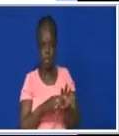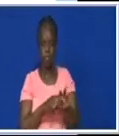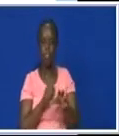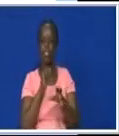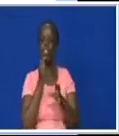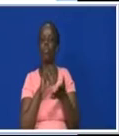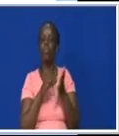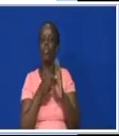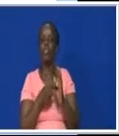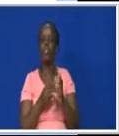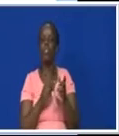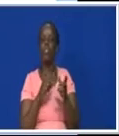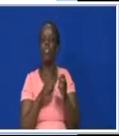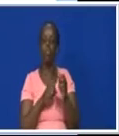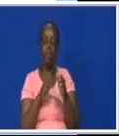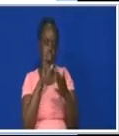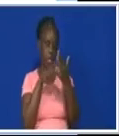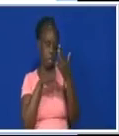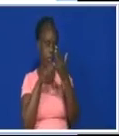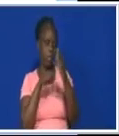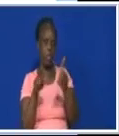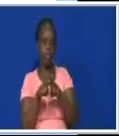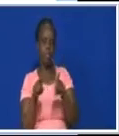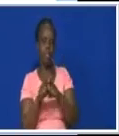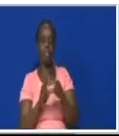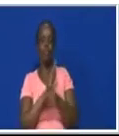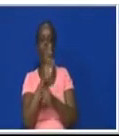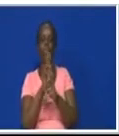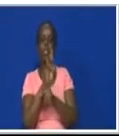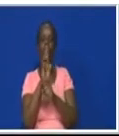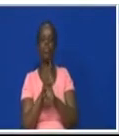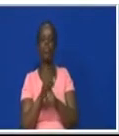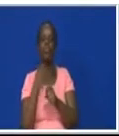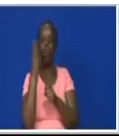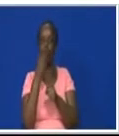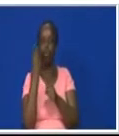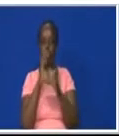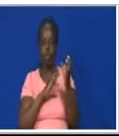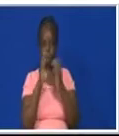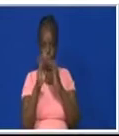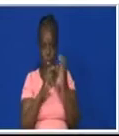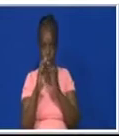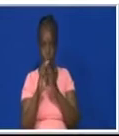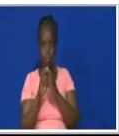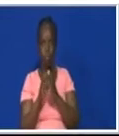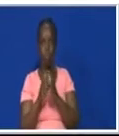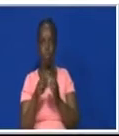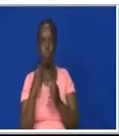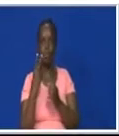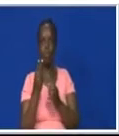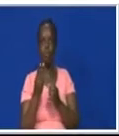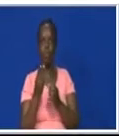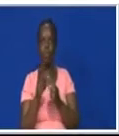no means that there will be no further reference of something like that. So we can use the verbal communication. 2